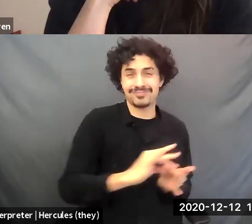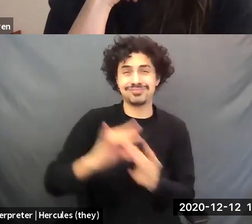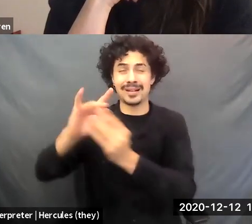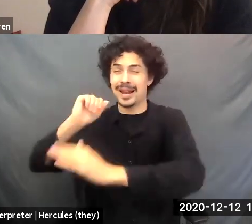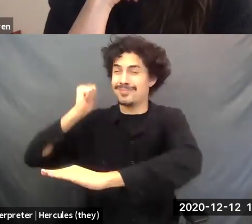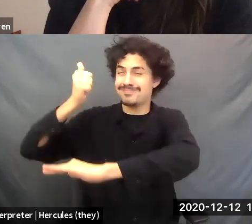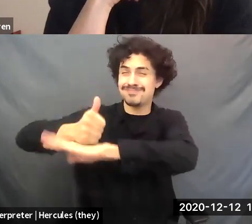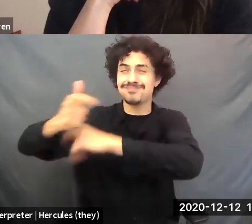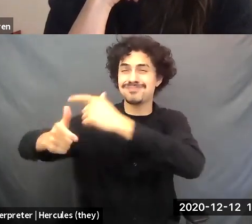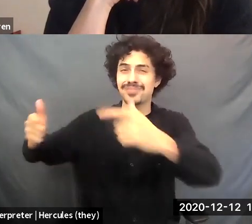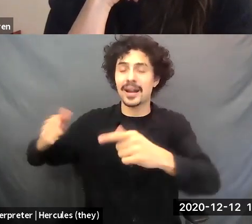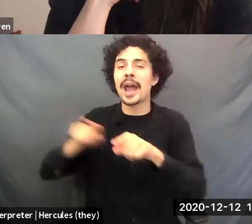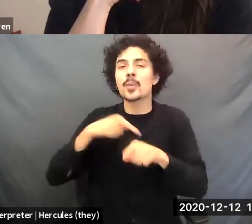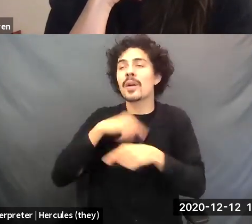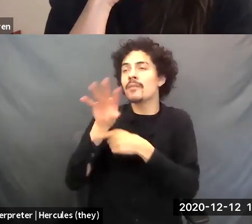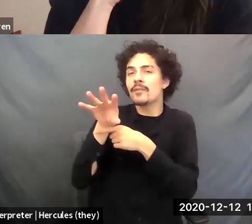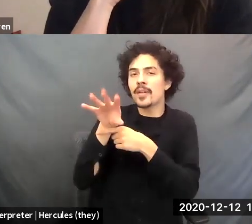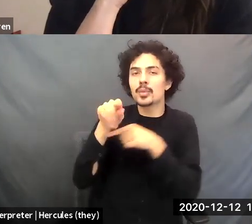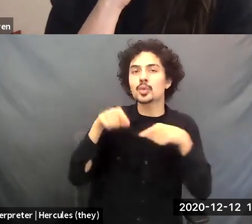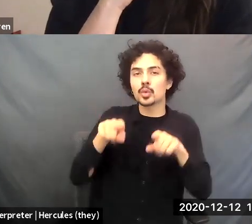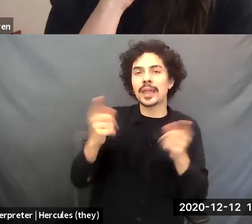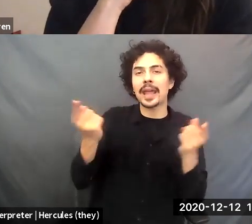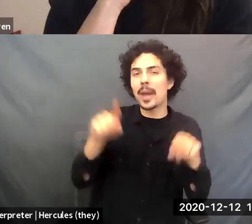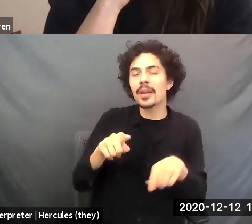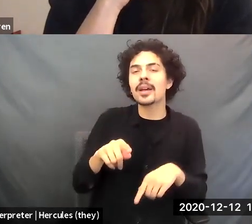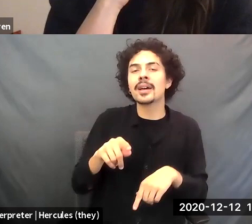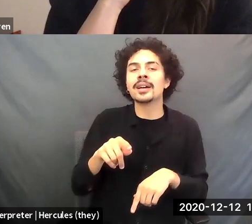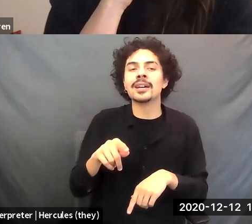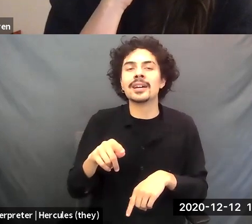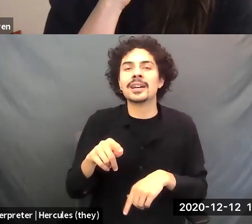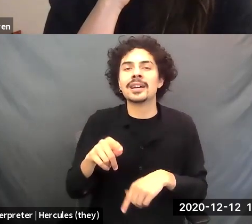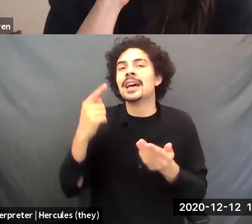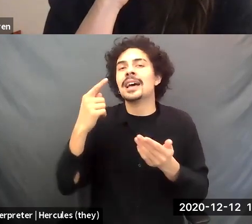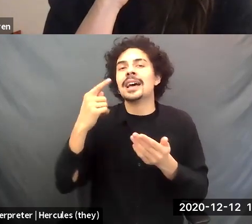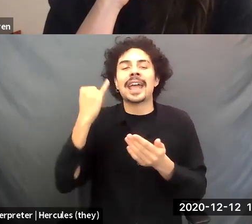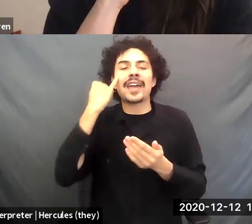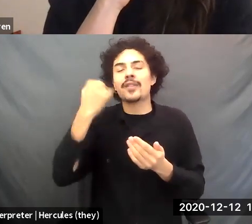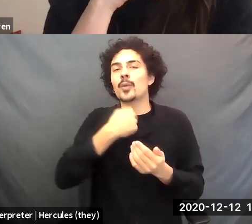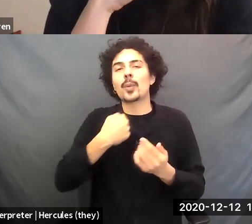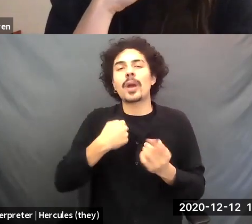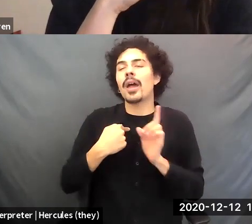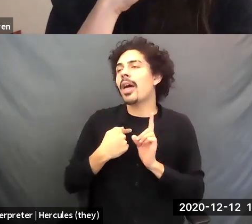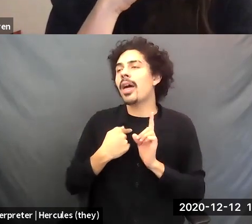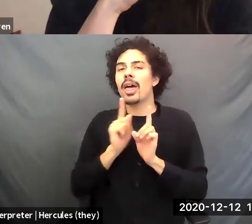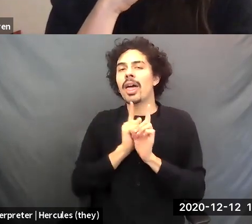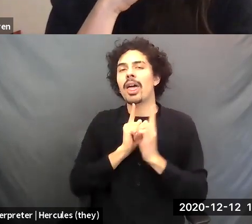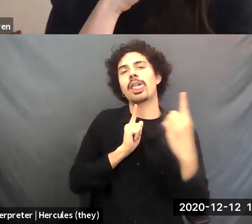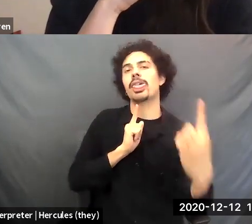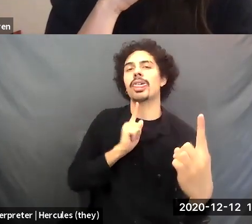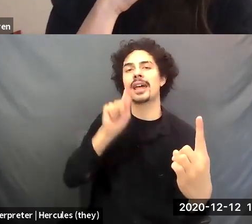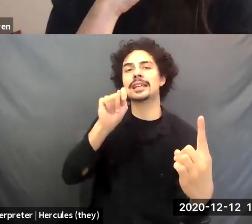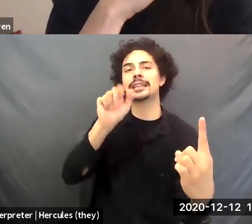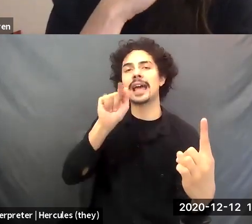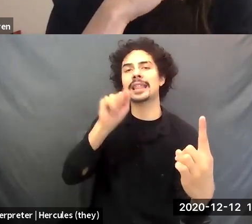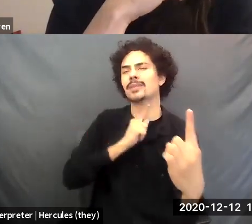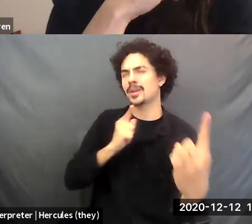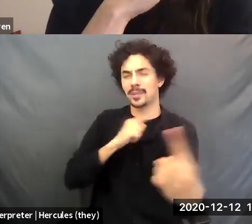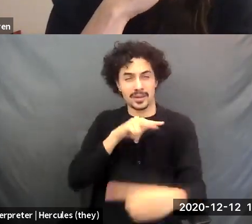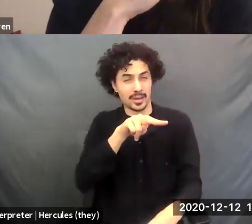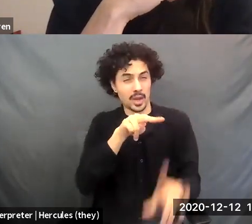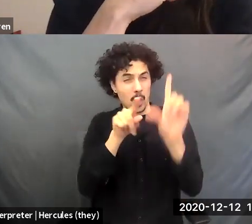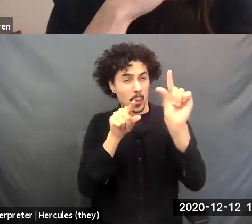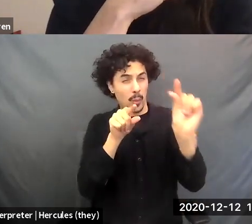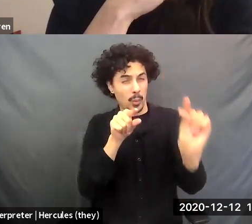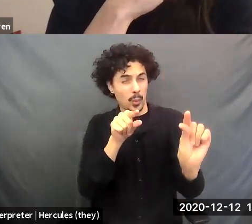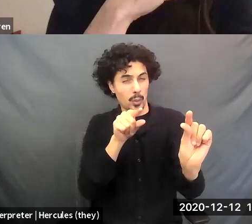on site. Like, even if Tali was with a camera somewhere across the way in the field, she was just minuscule in comparison to them, or seeing the